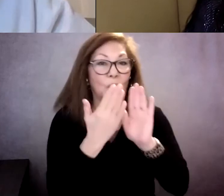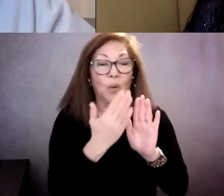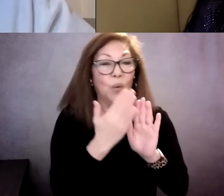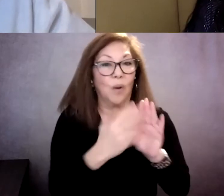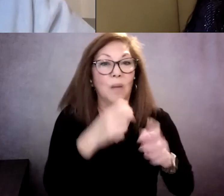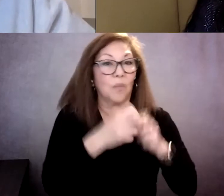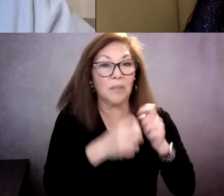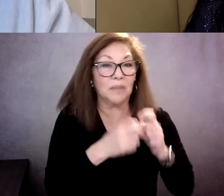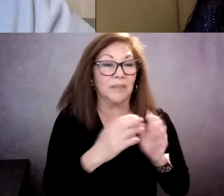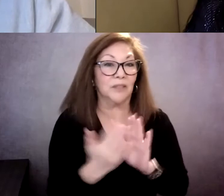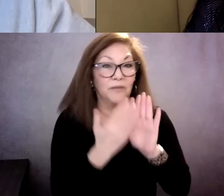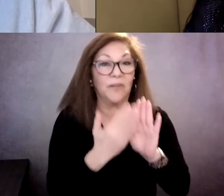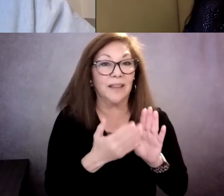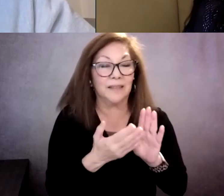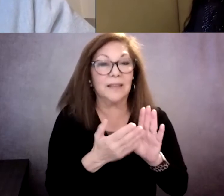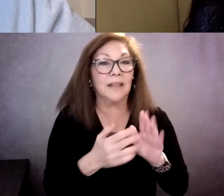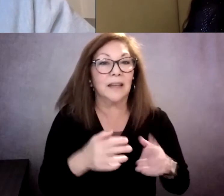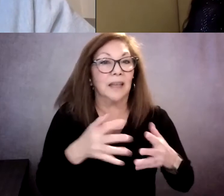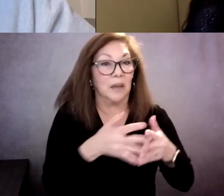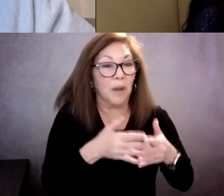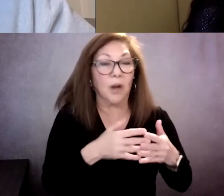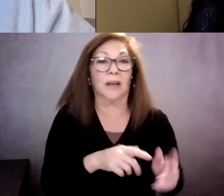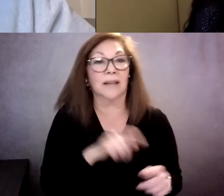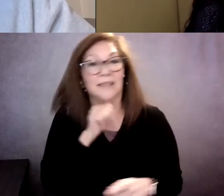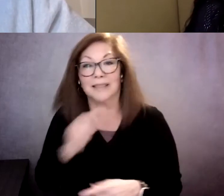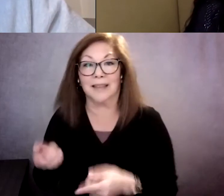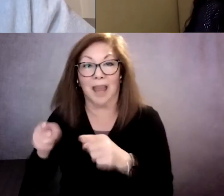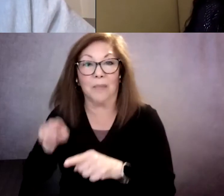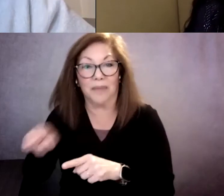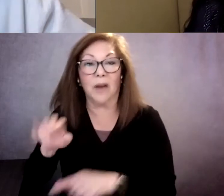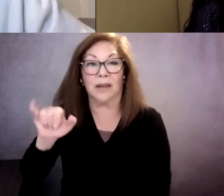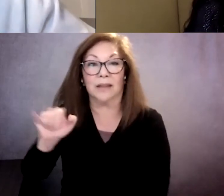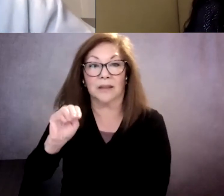did in America. So. Yeah, what really,